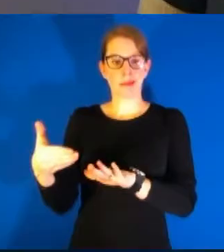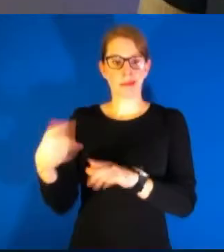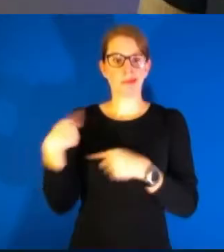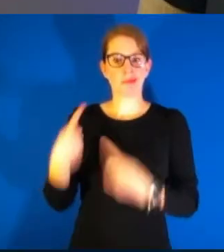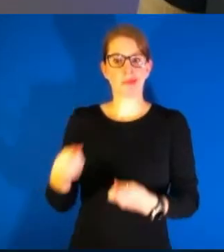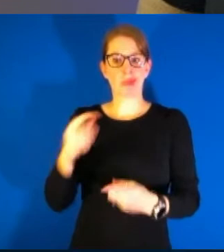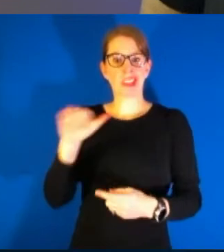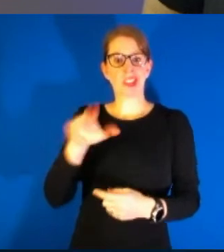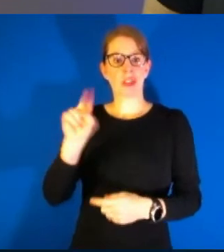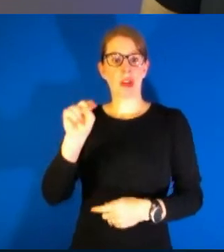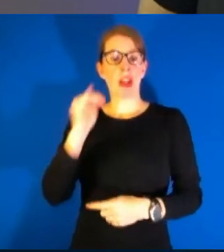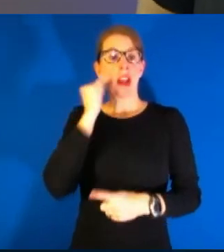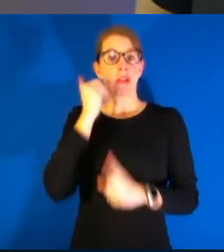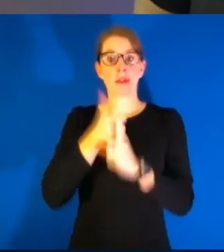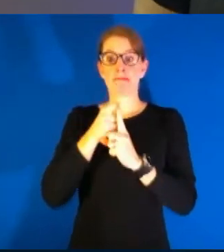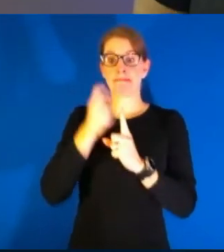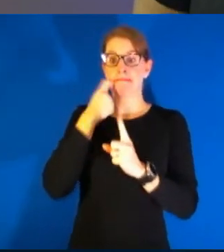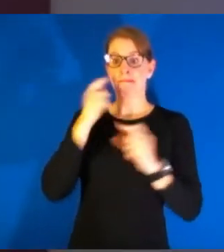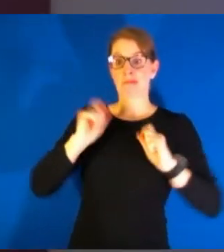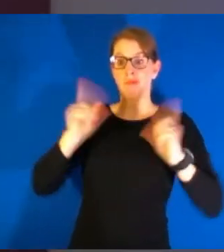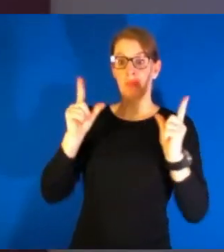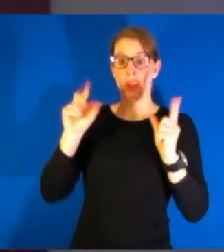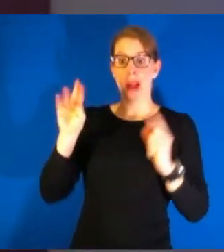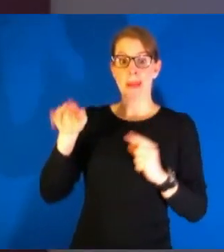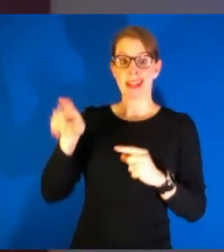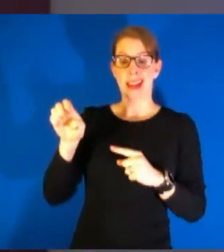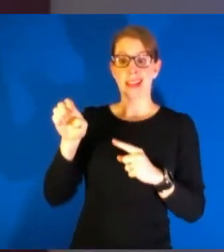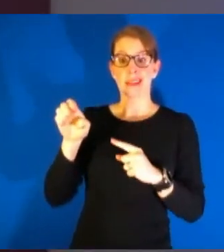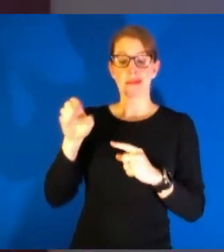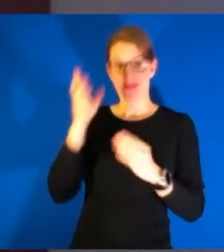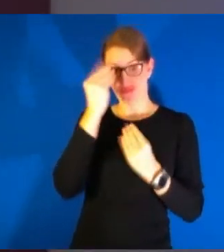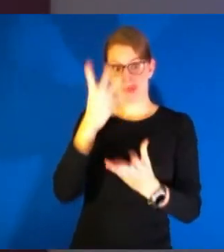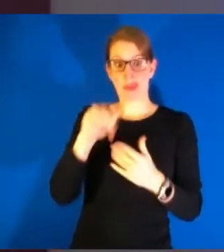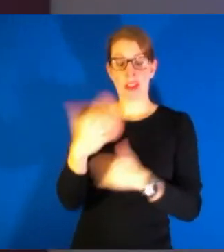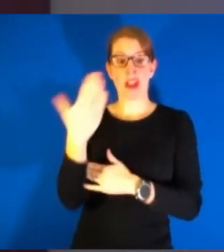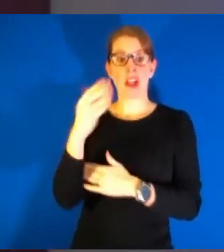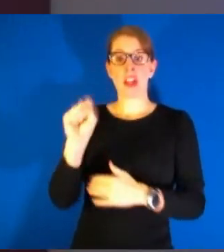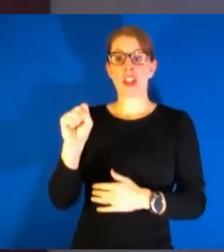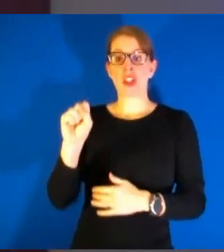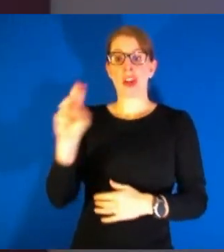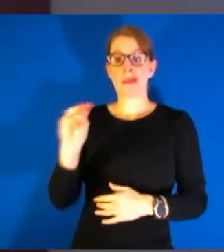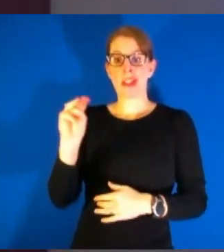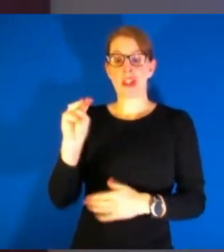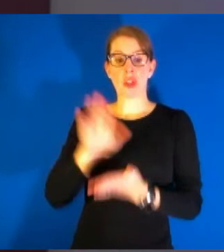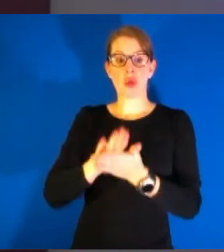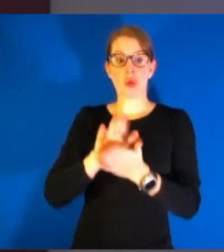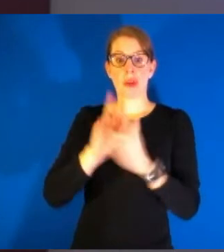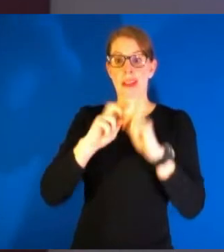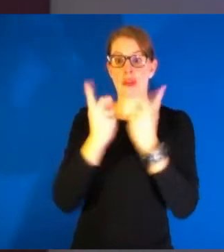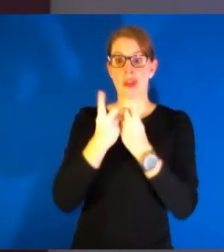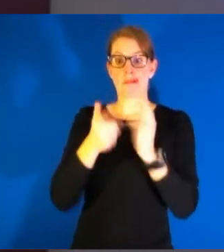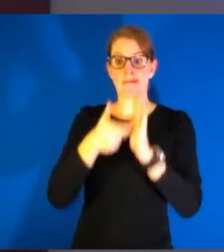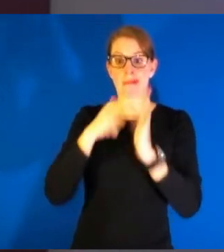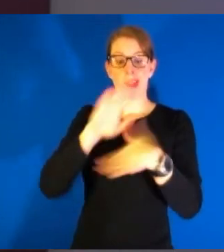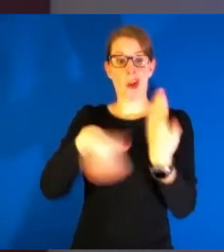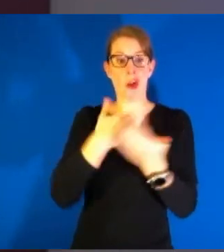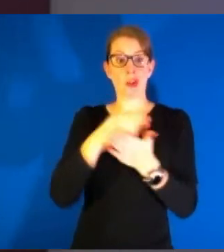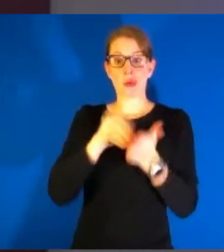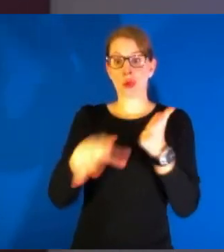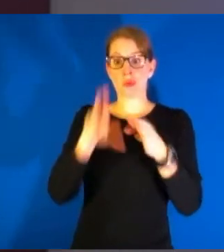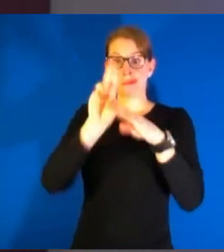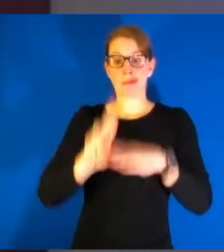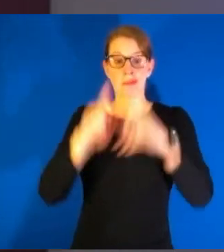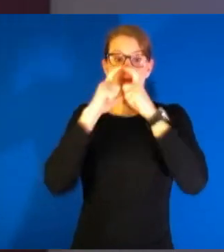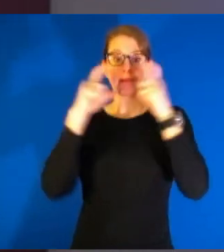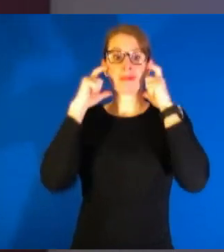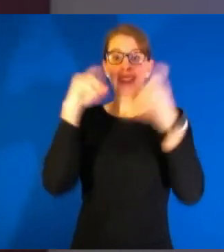just waking up, we have a few updates this morning. Shawnee Mission School District is requiring all students in that district to now wear a face mask in school.